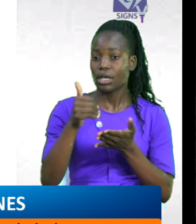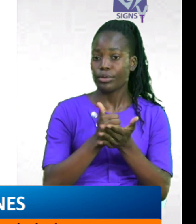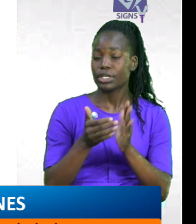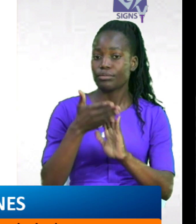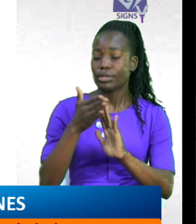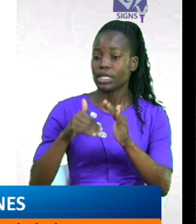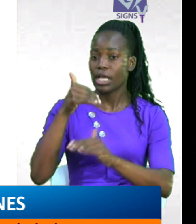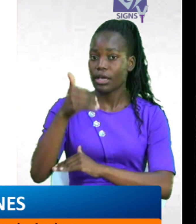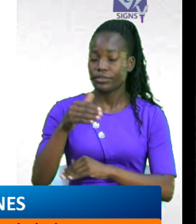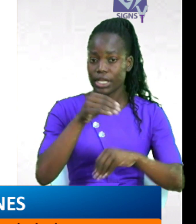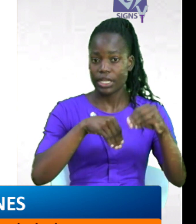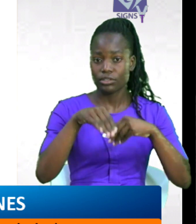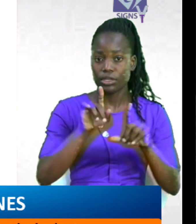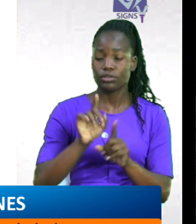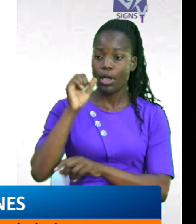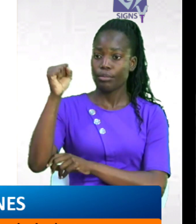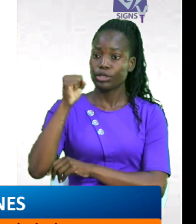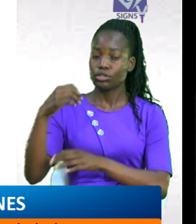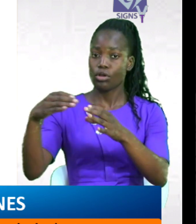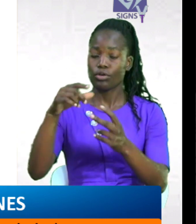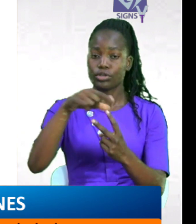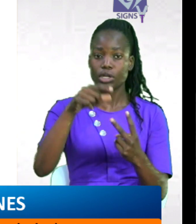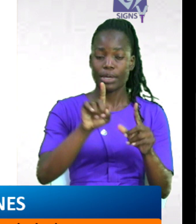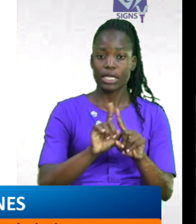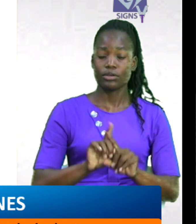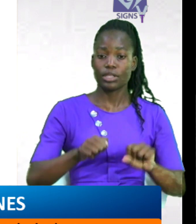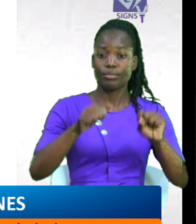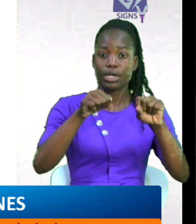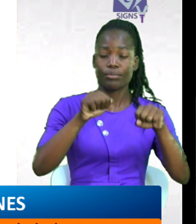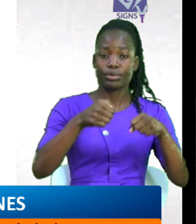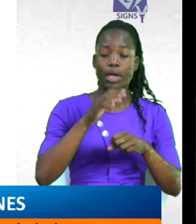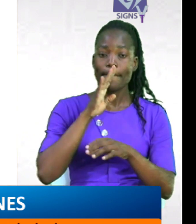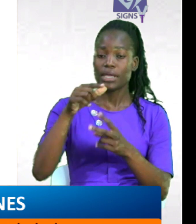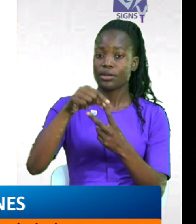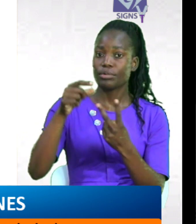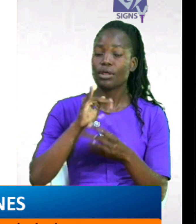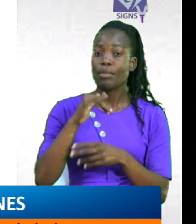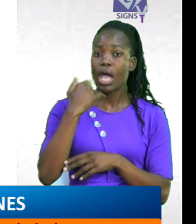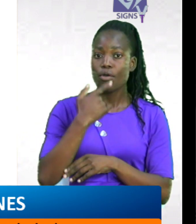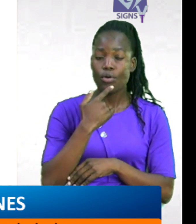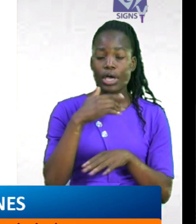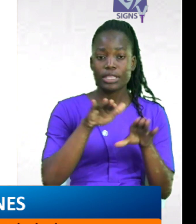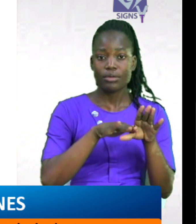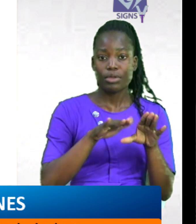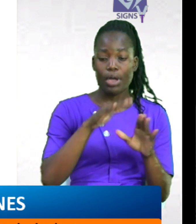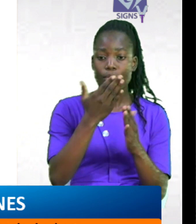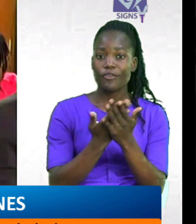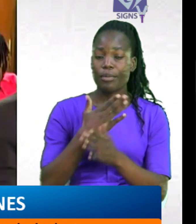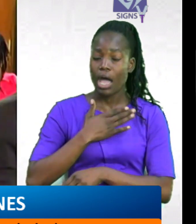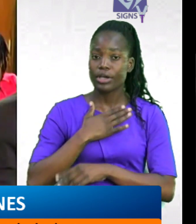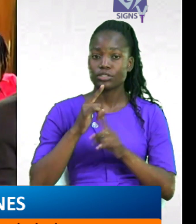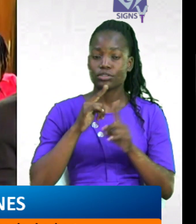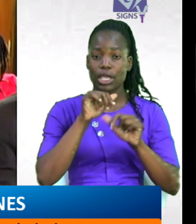with members appointed immediately after election and political parties to nominate, and the chairman can be elected by the members.